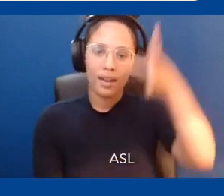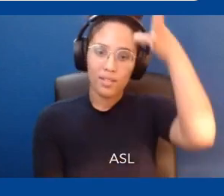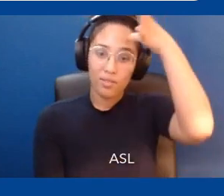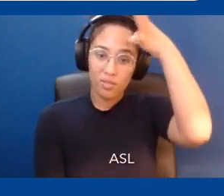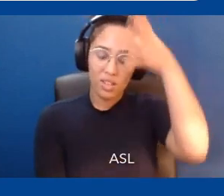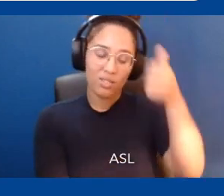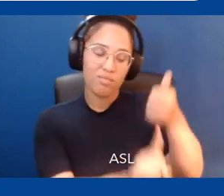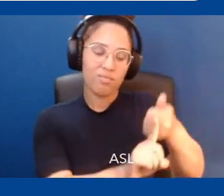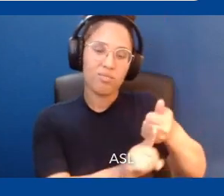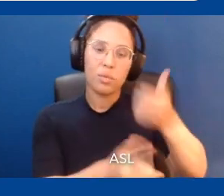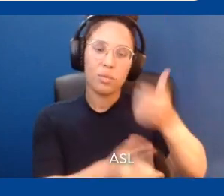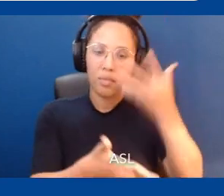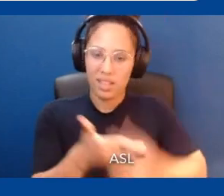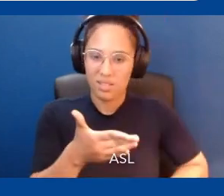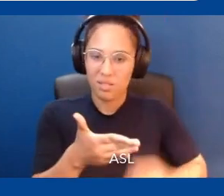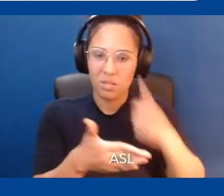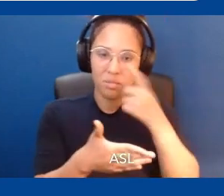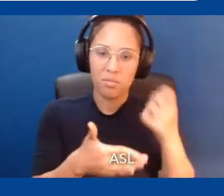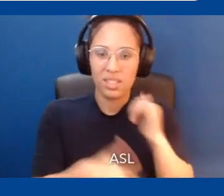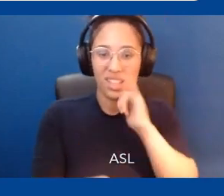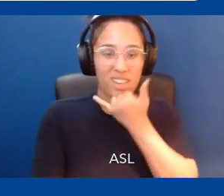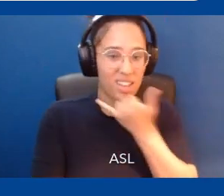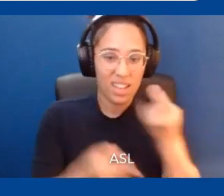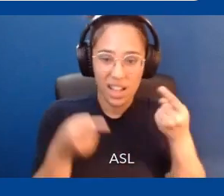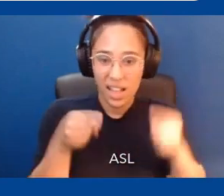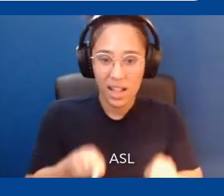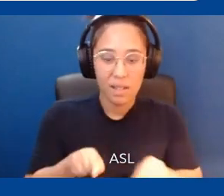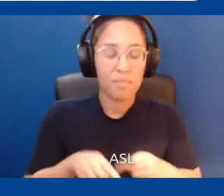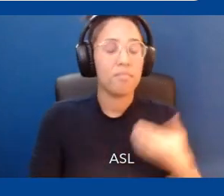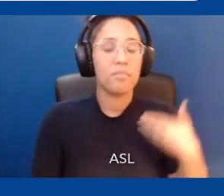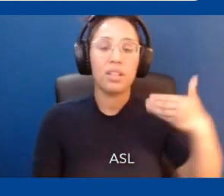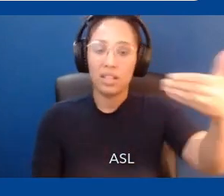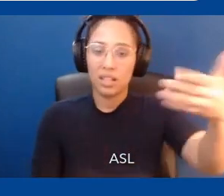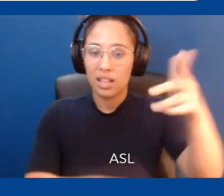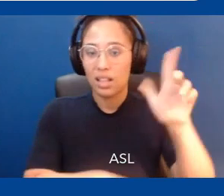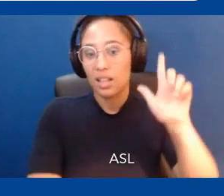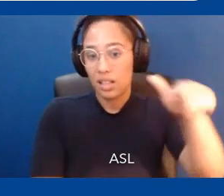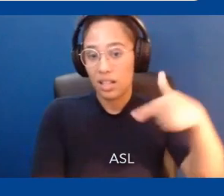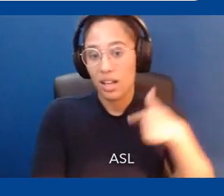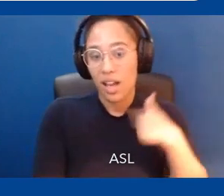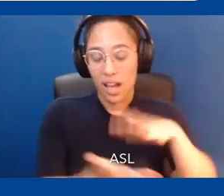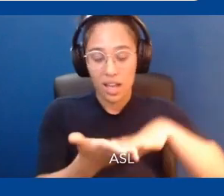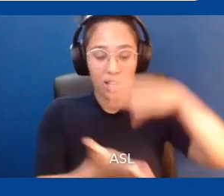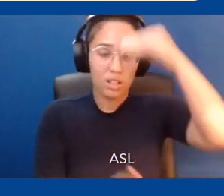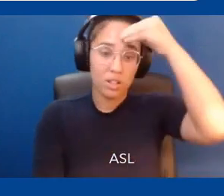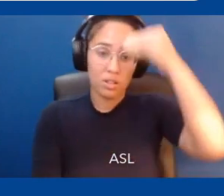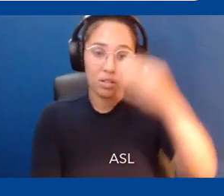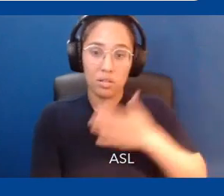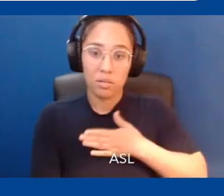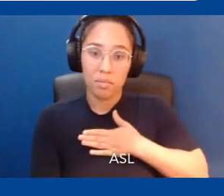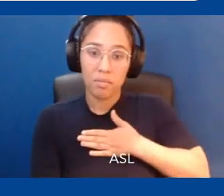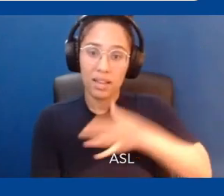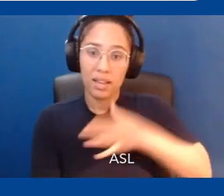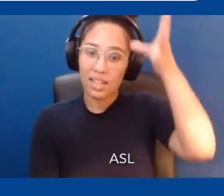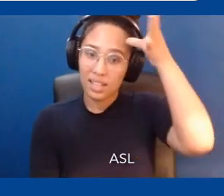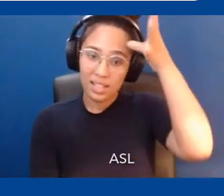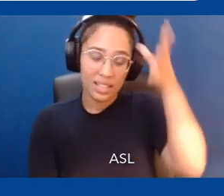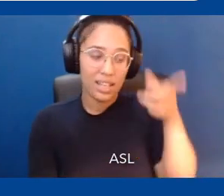accident, and after a couple of years, I discovered he had like hundreds of hours